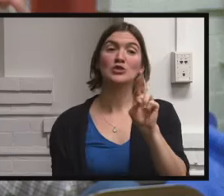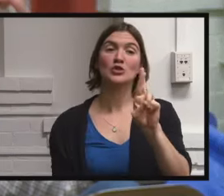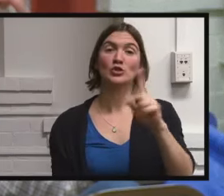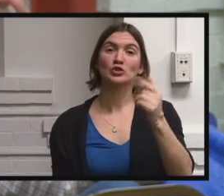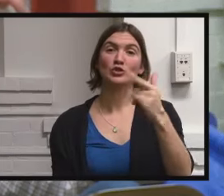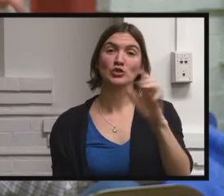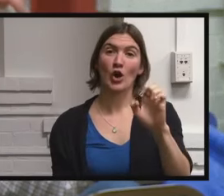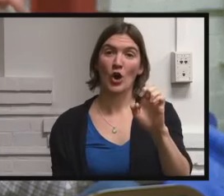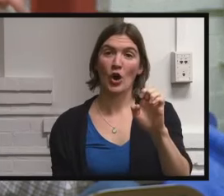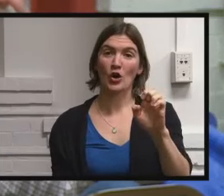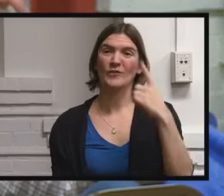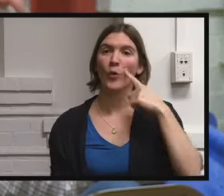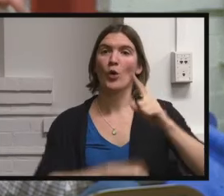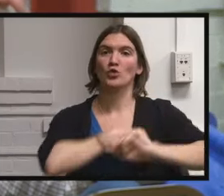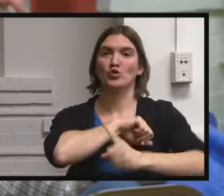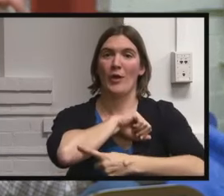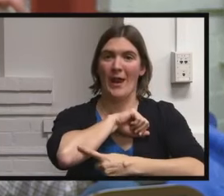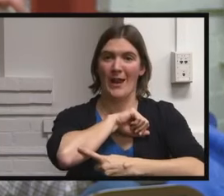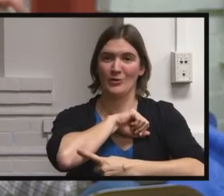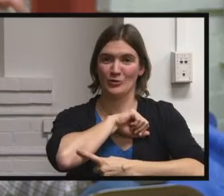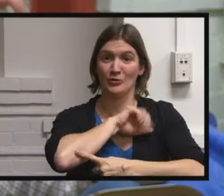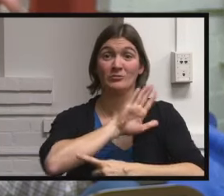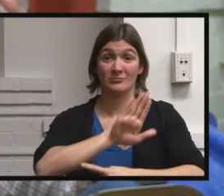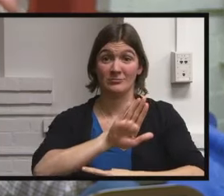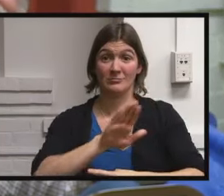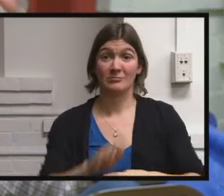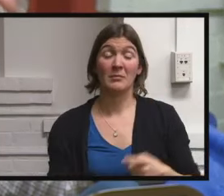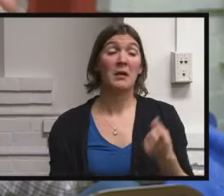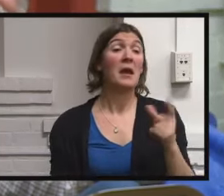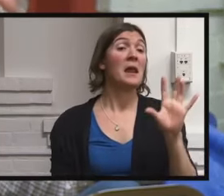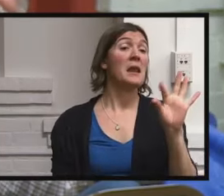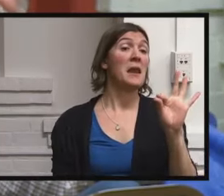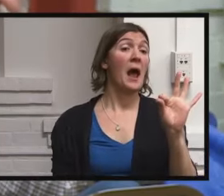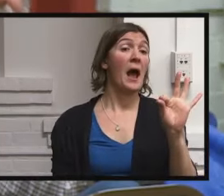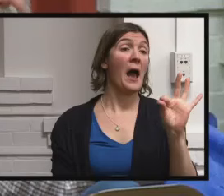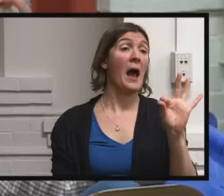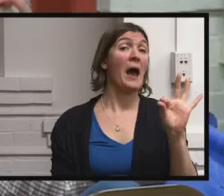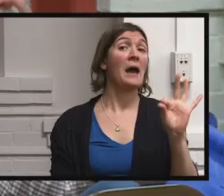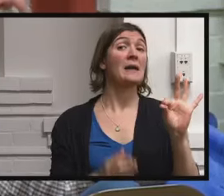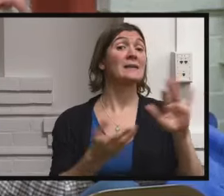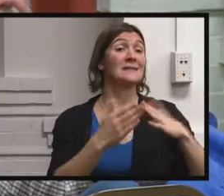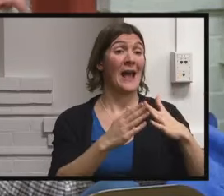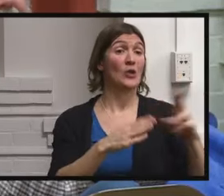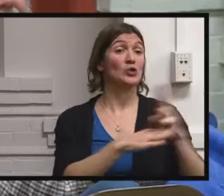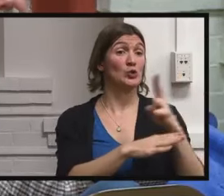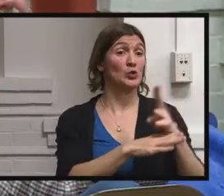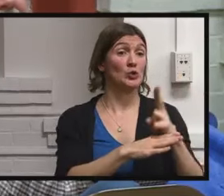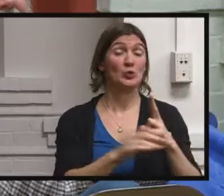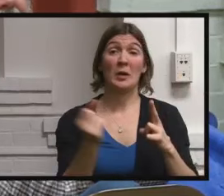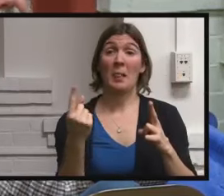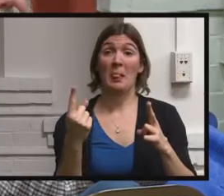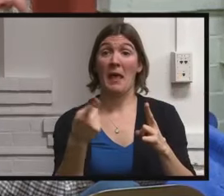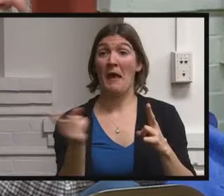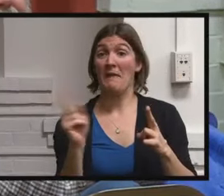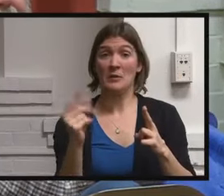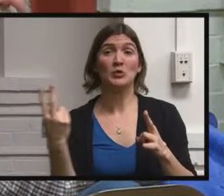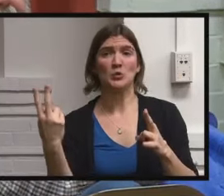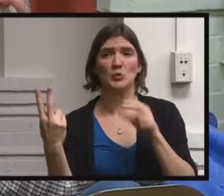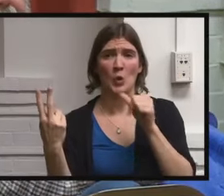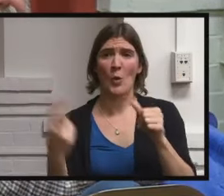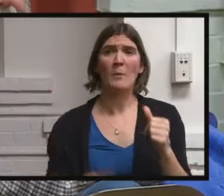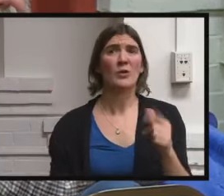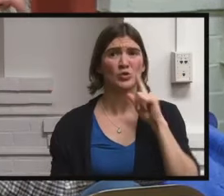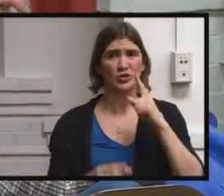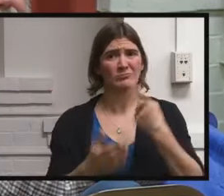trash, which 9 out of the 11 solid waste districts use. So I think that should be